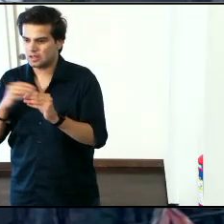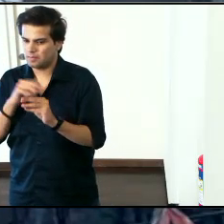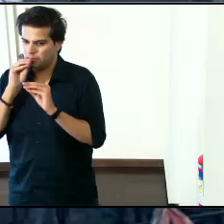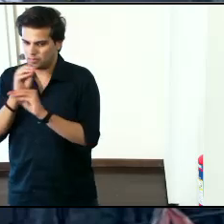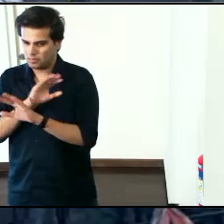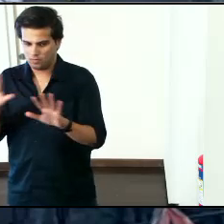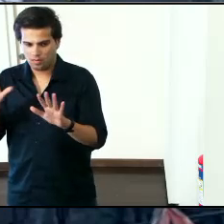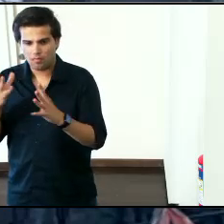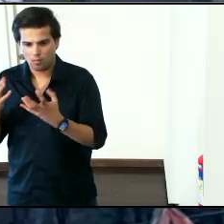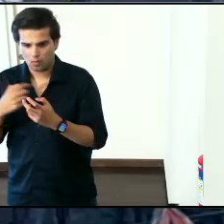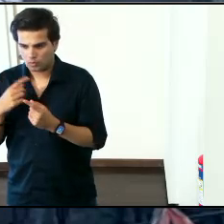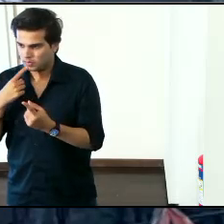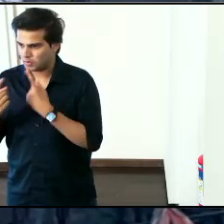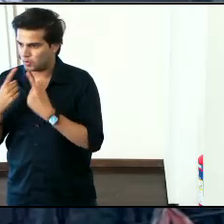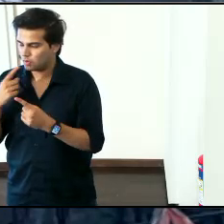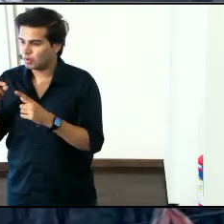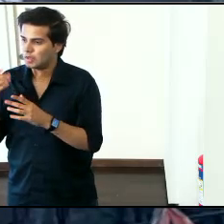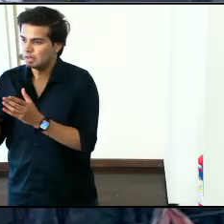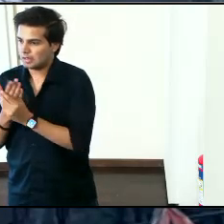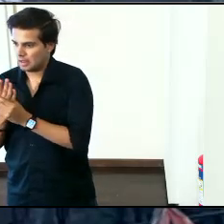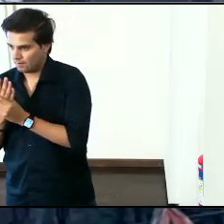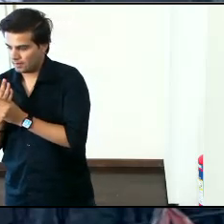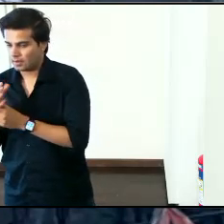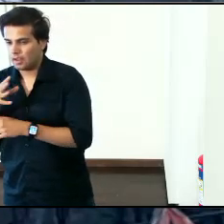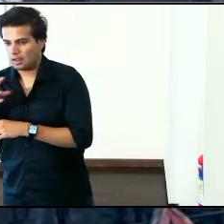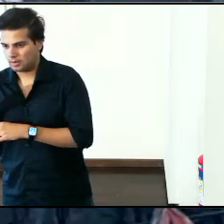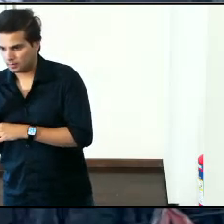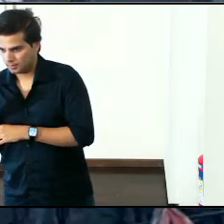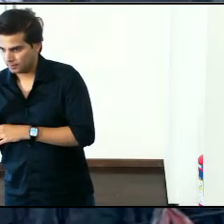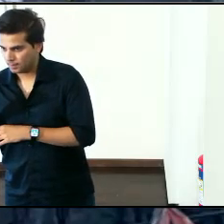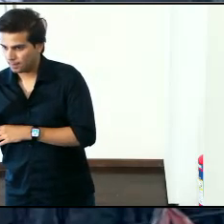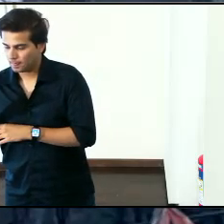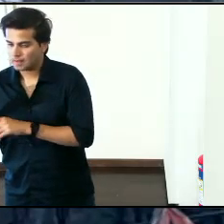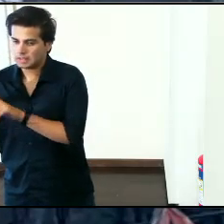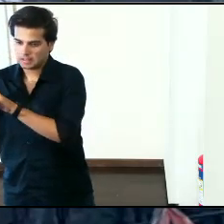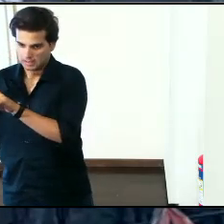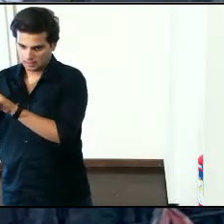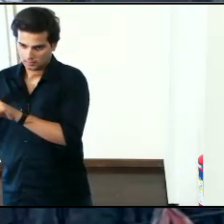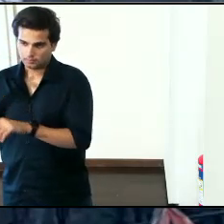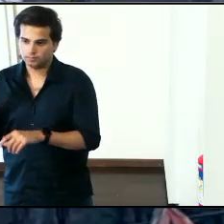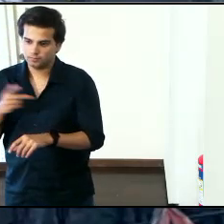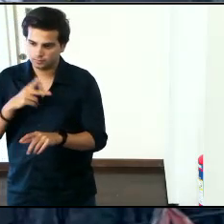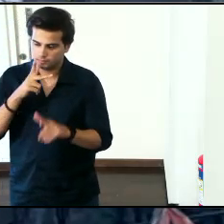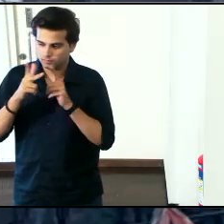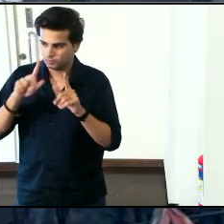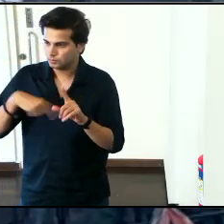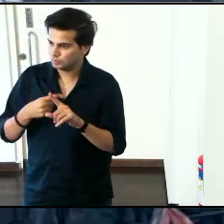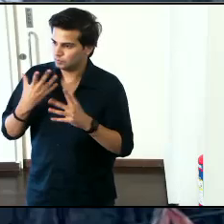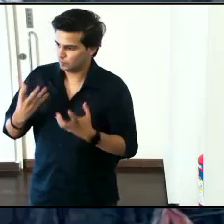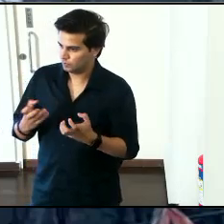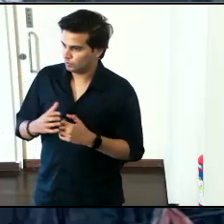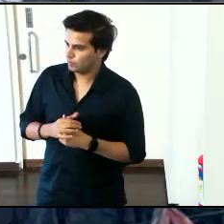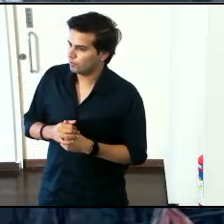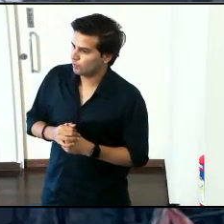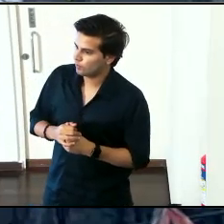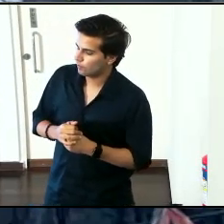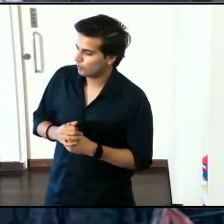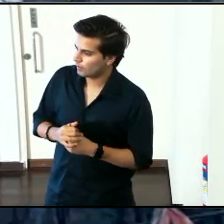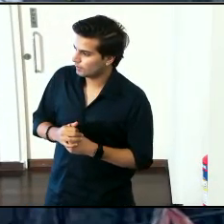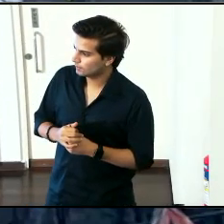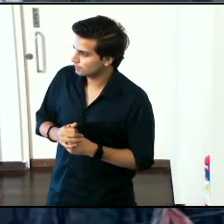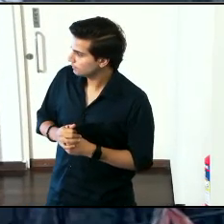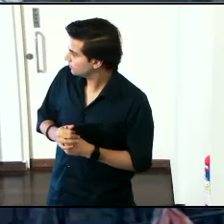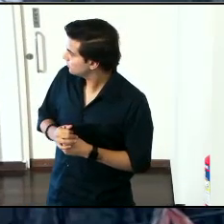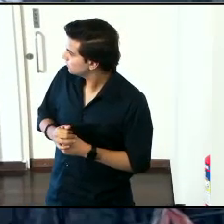about archiving and cleaning. So,